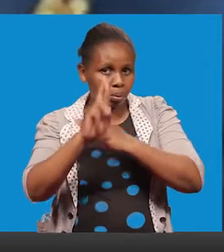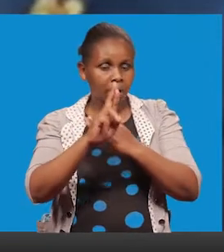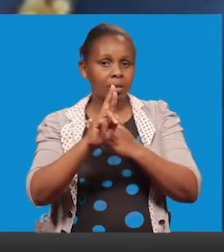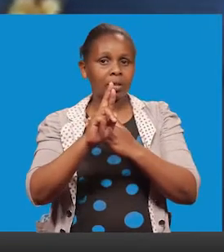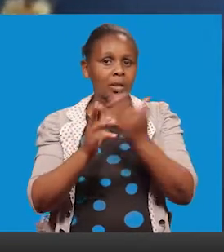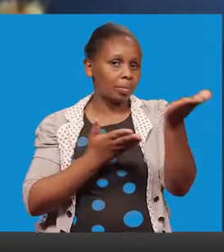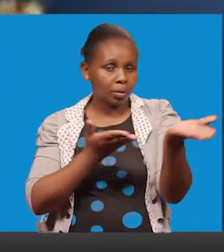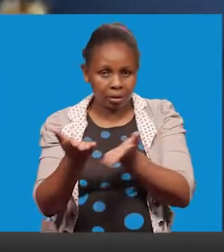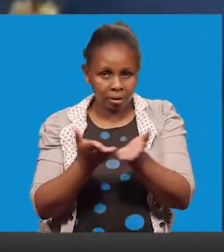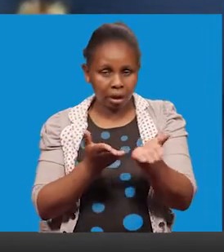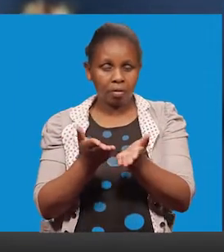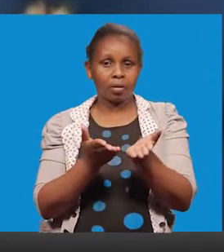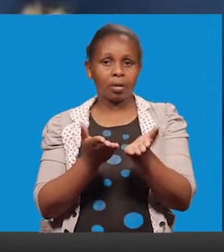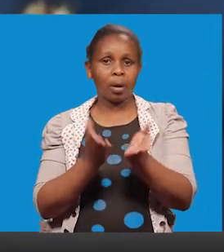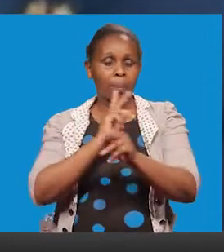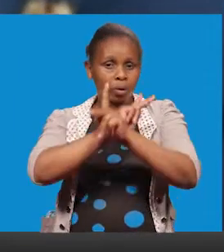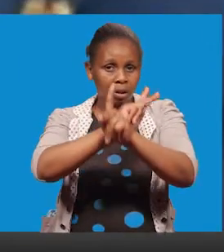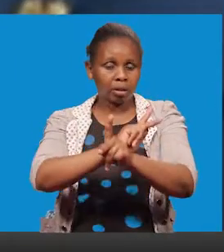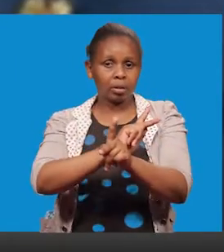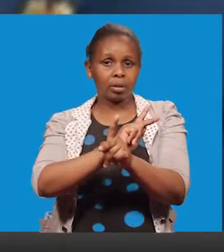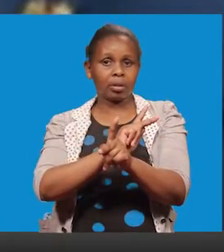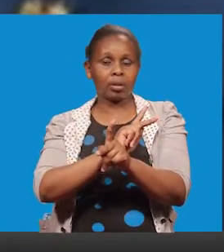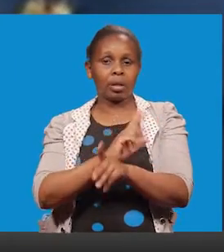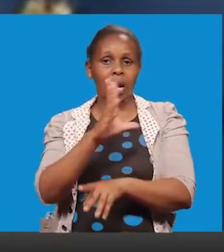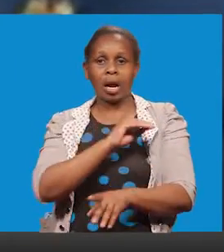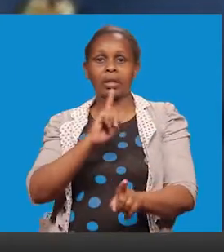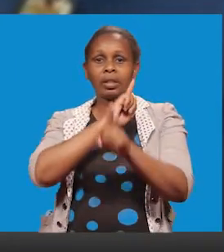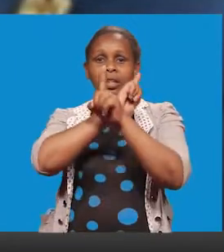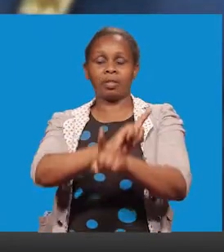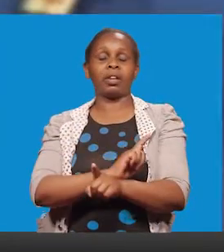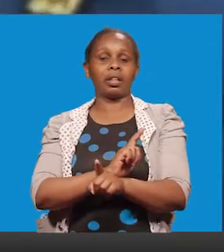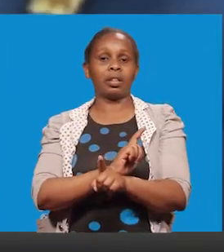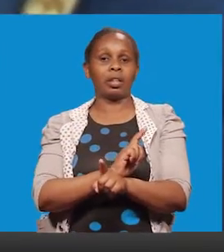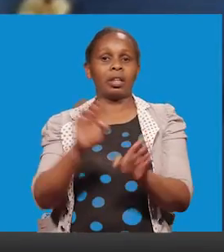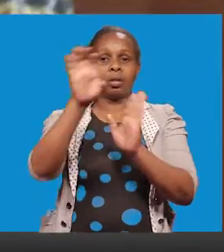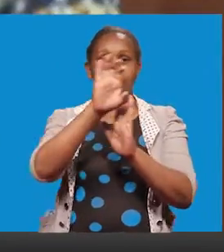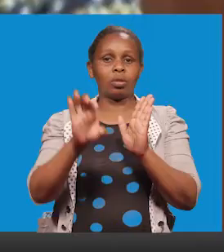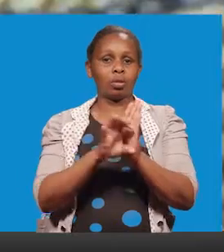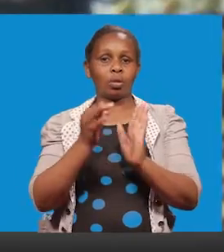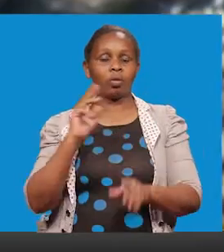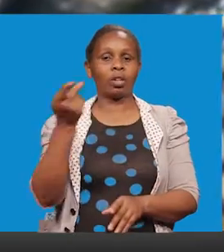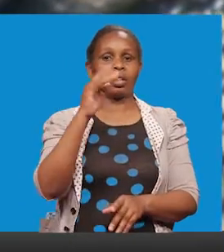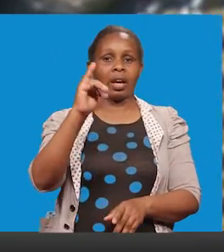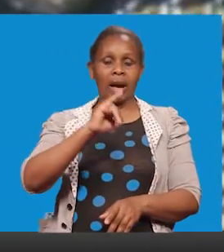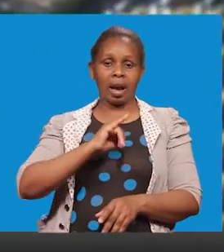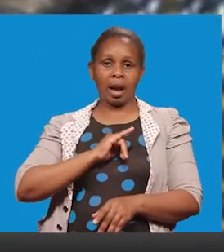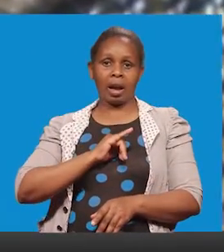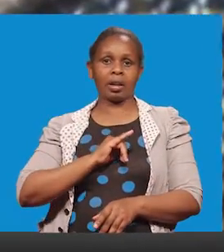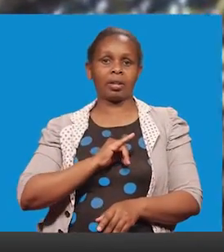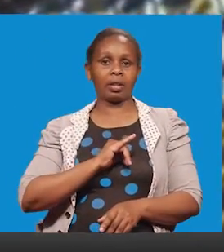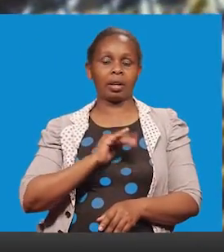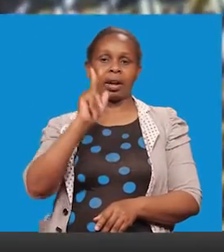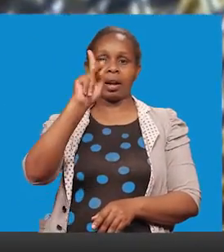uphold, preserve, protect, and defend the Constitution of the Republic of Kenya. I, Mugai